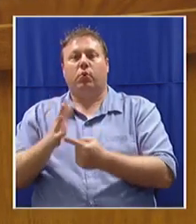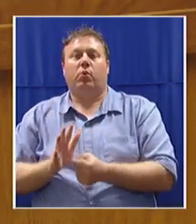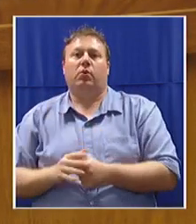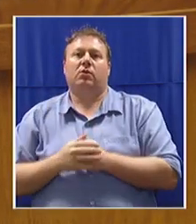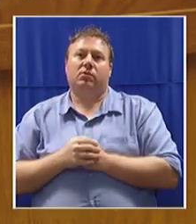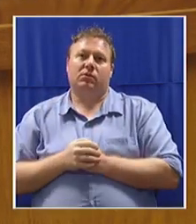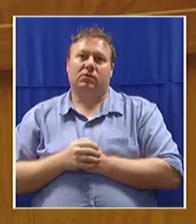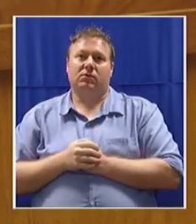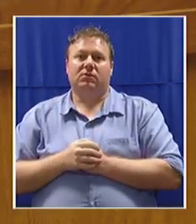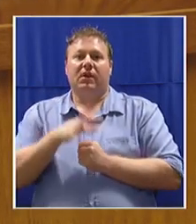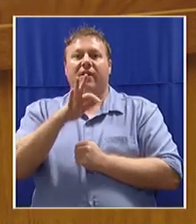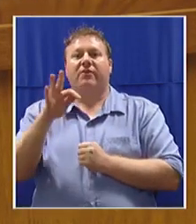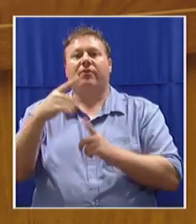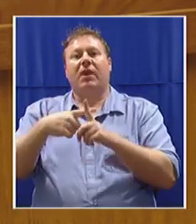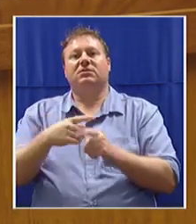Freedom Front Plus.